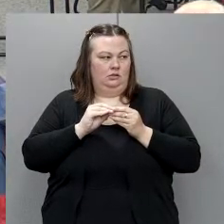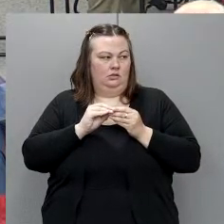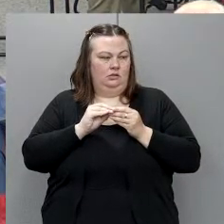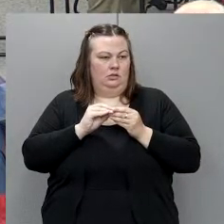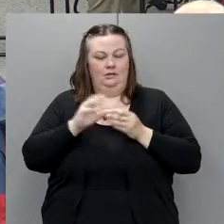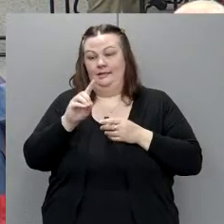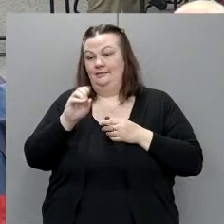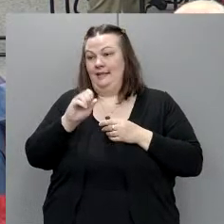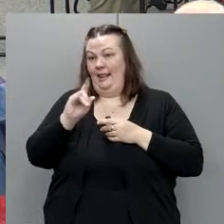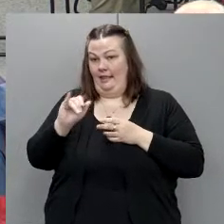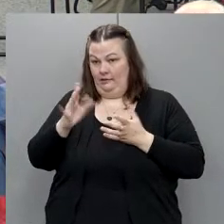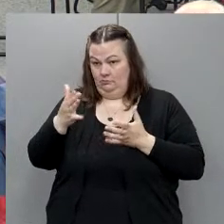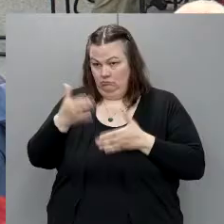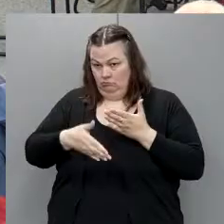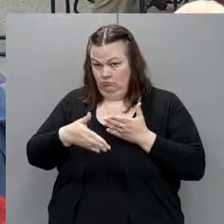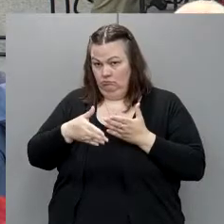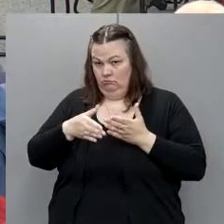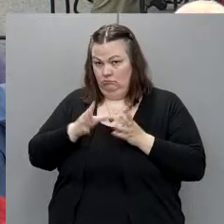Trustee Daley.